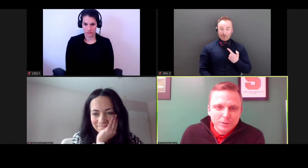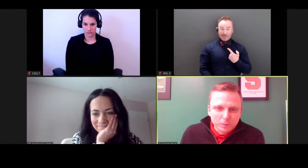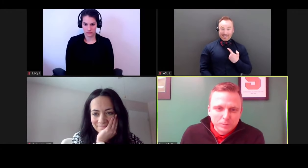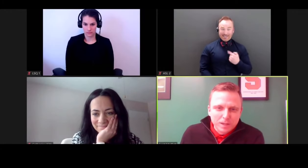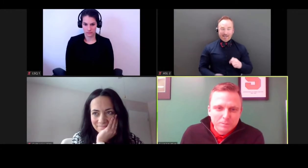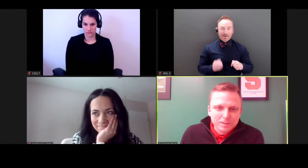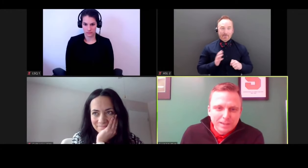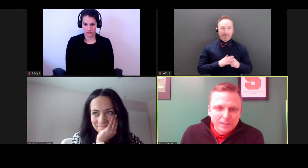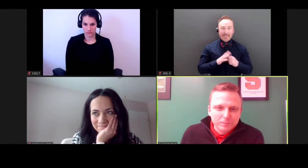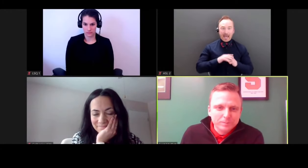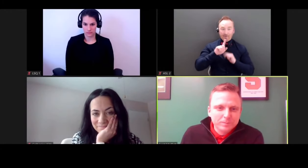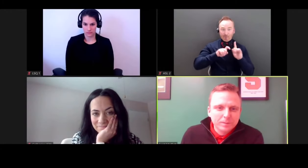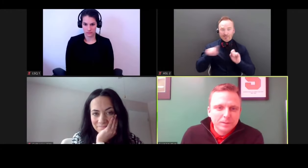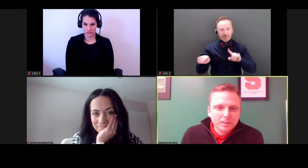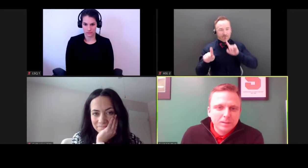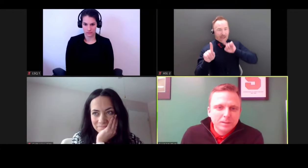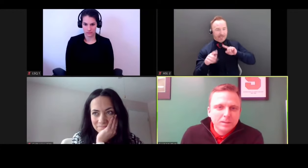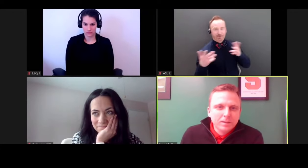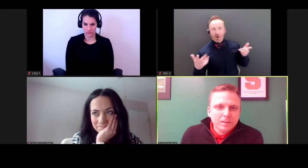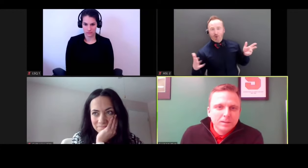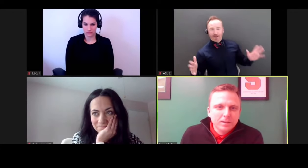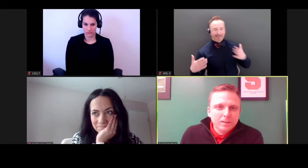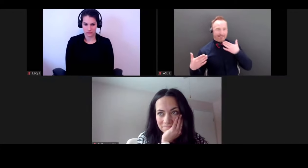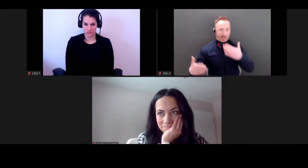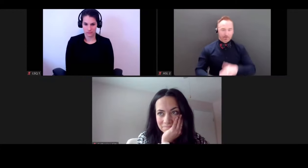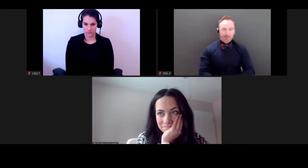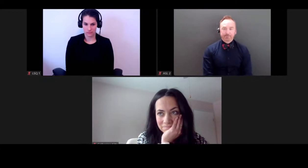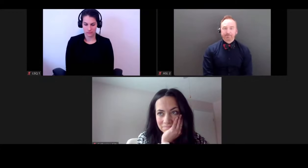answered multiple times. Thank you.